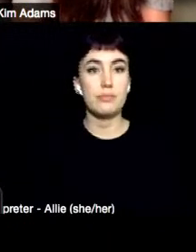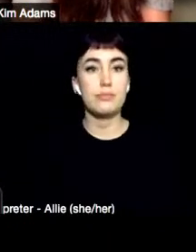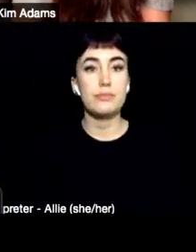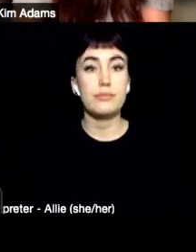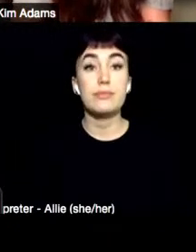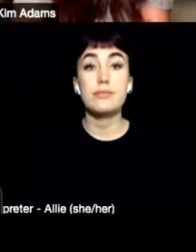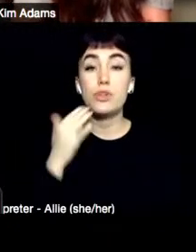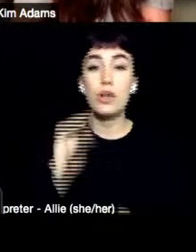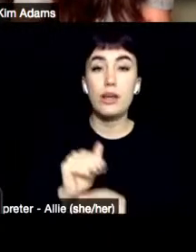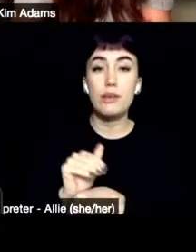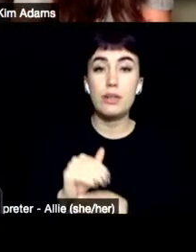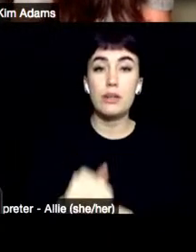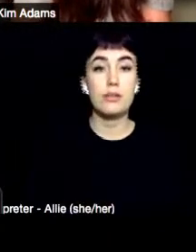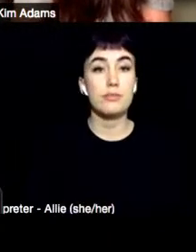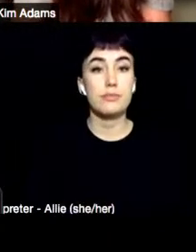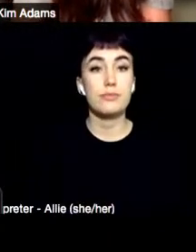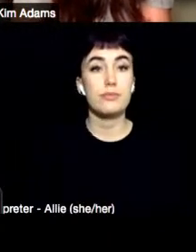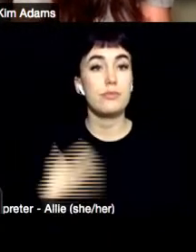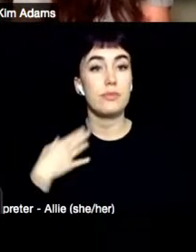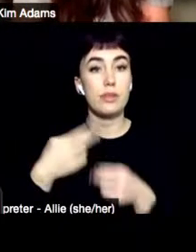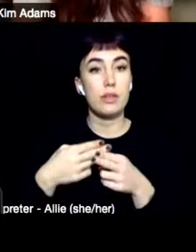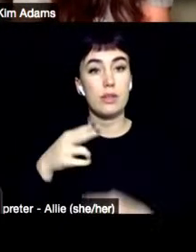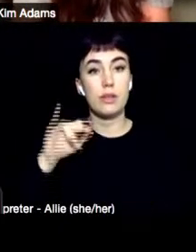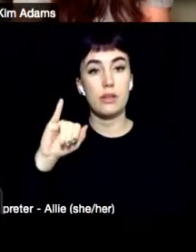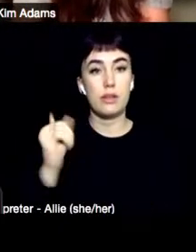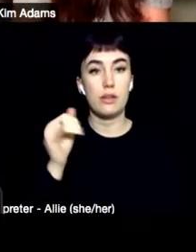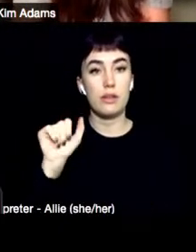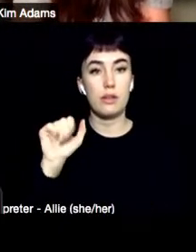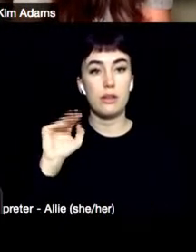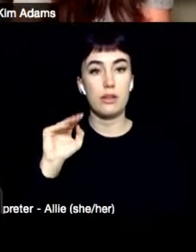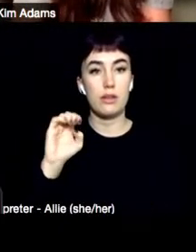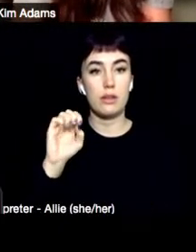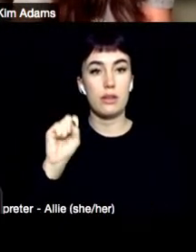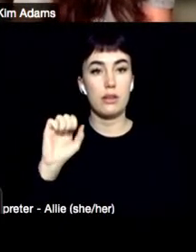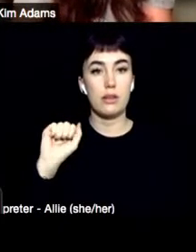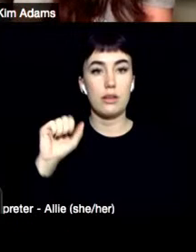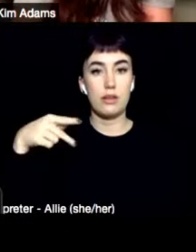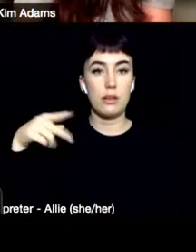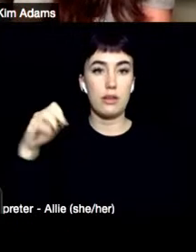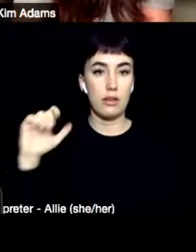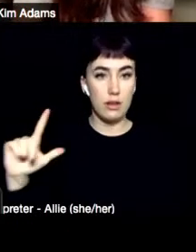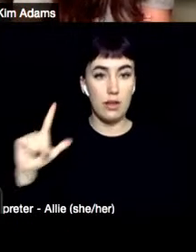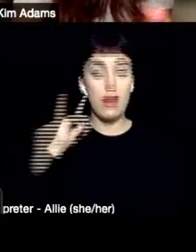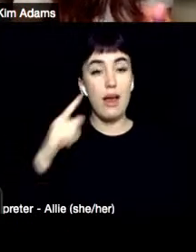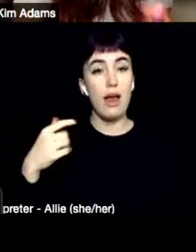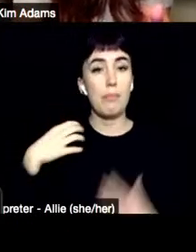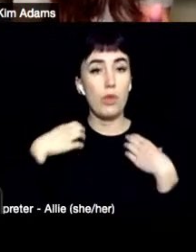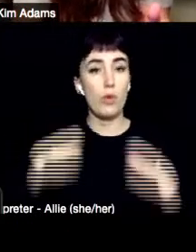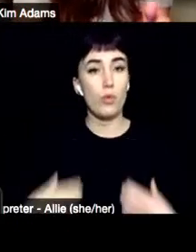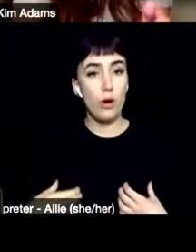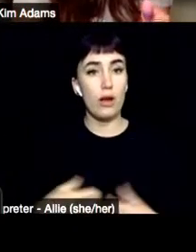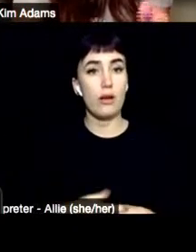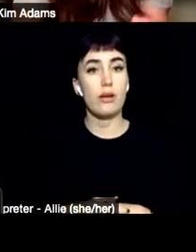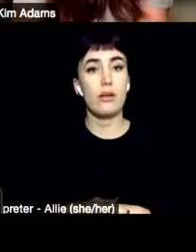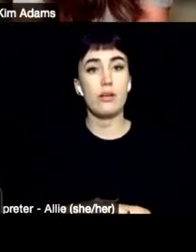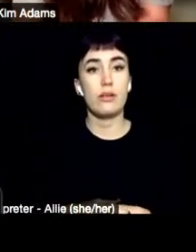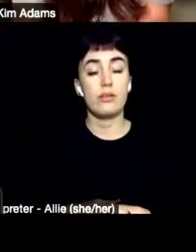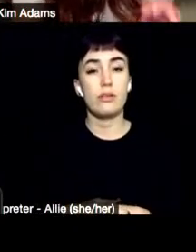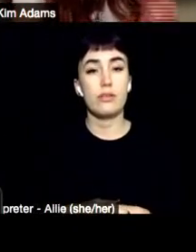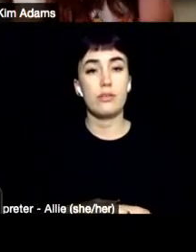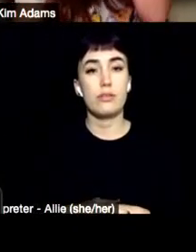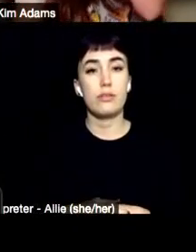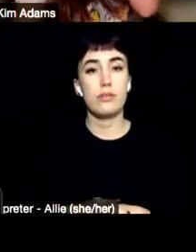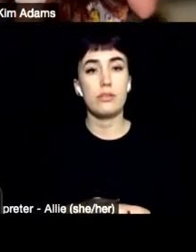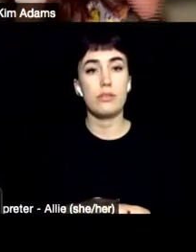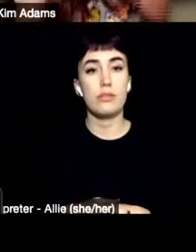Evening. My name is James Appel, and I am the Messianic Rabbi at Congregation Shema Israel on